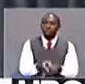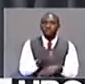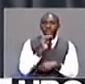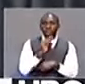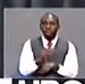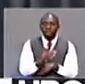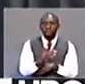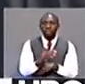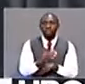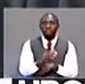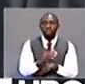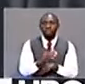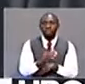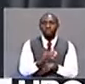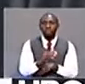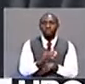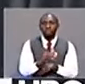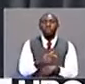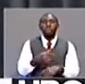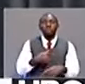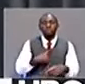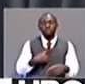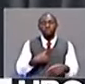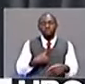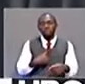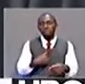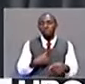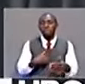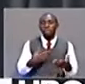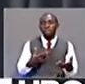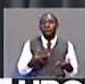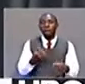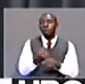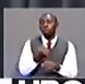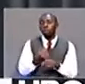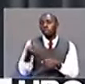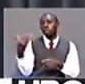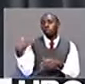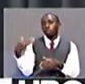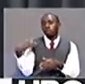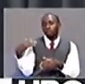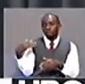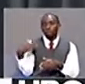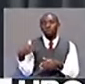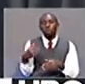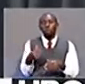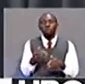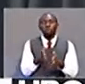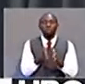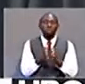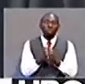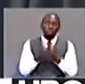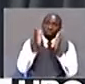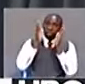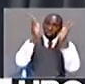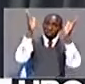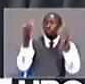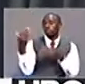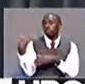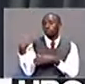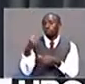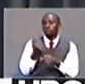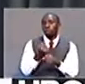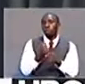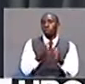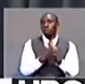Speaker, I happened to work with His Grace when we